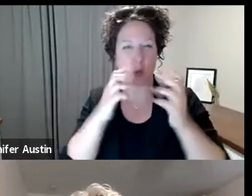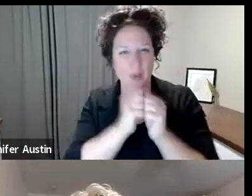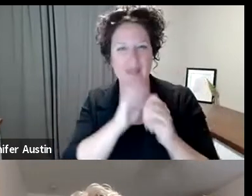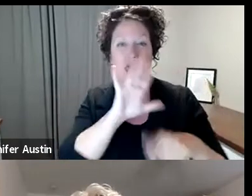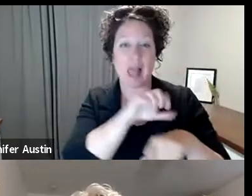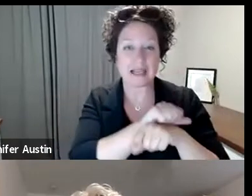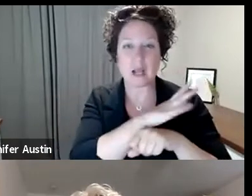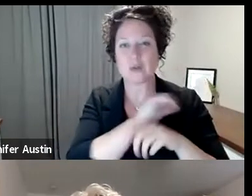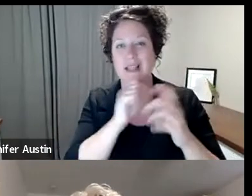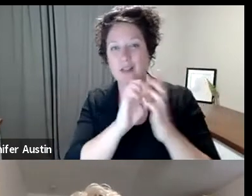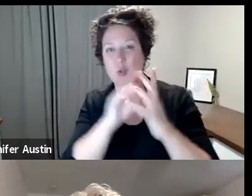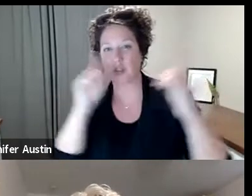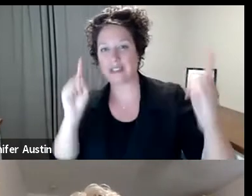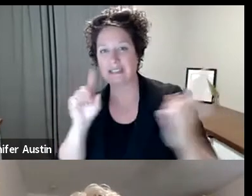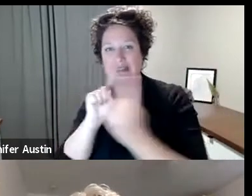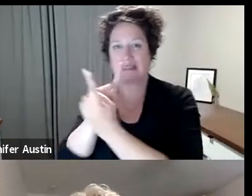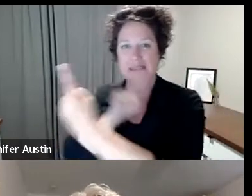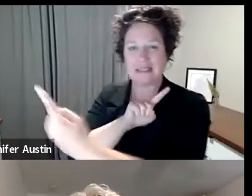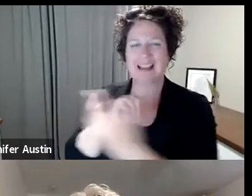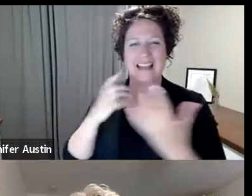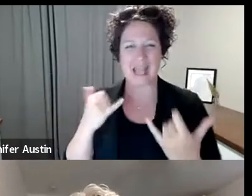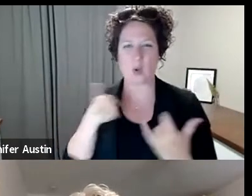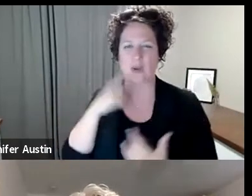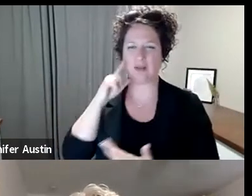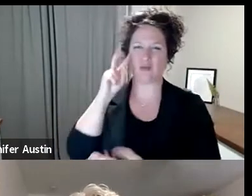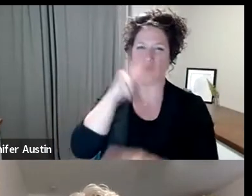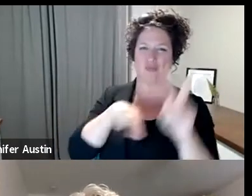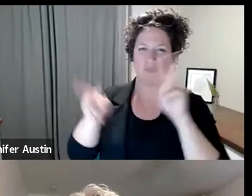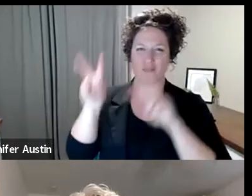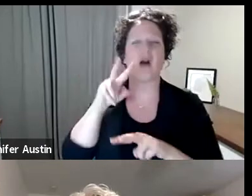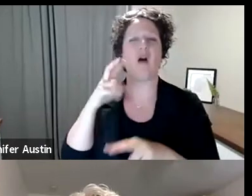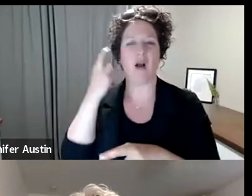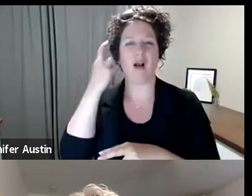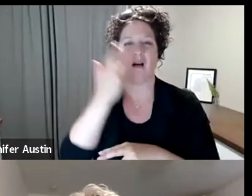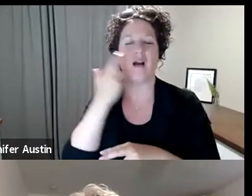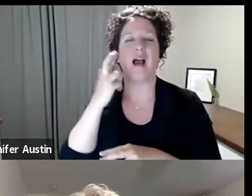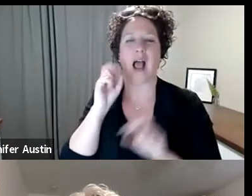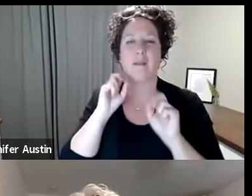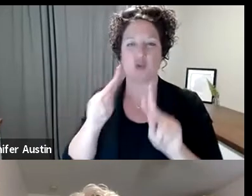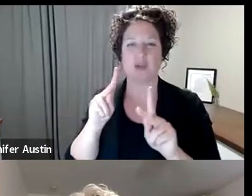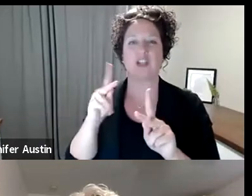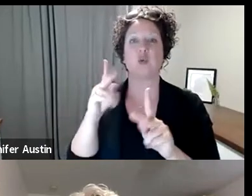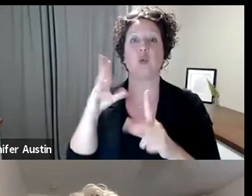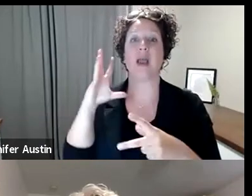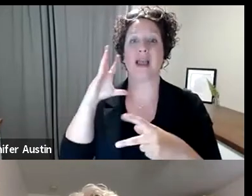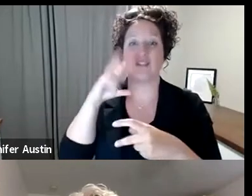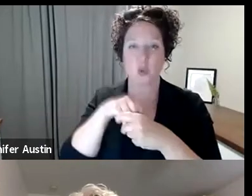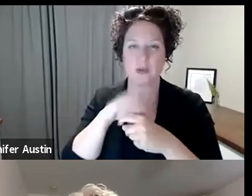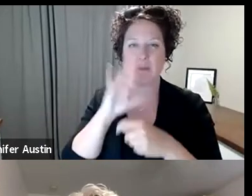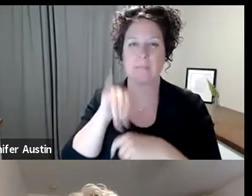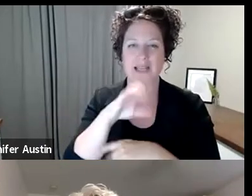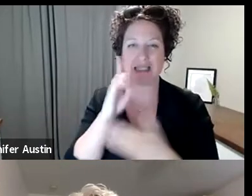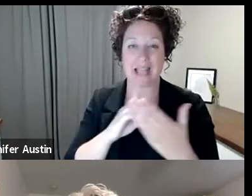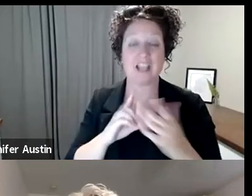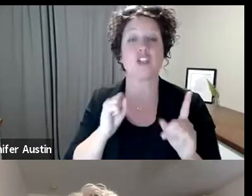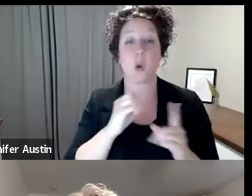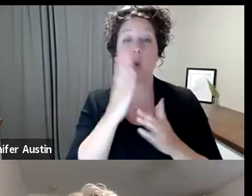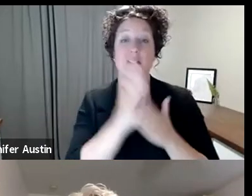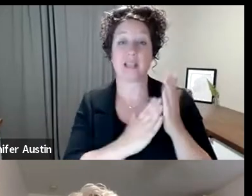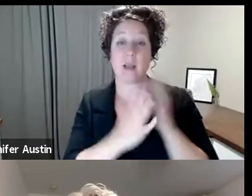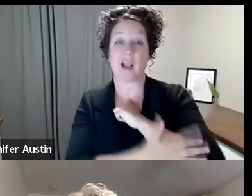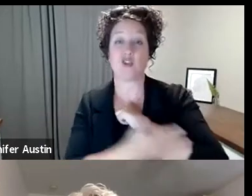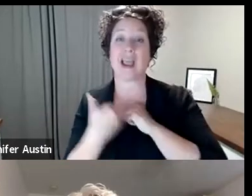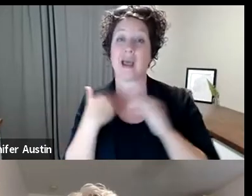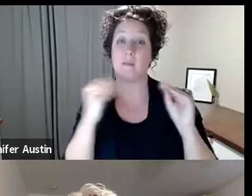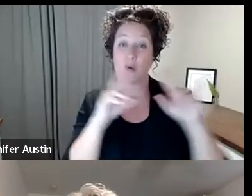distancing, this became an opportunity to have inclusion by design. So countries which had more invested